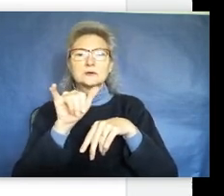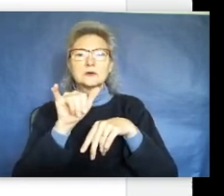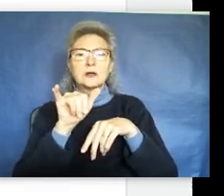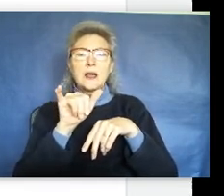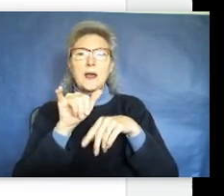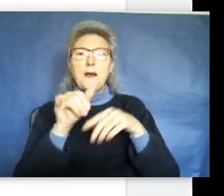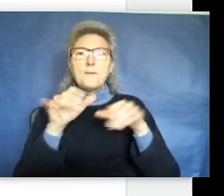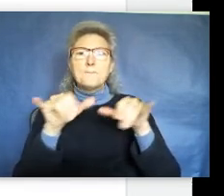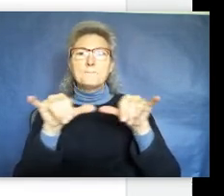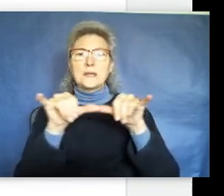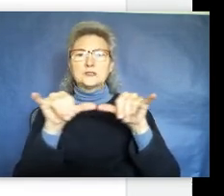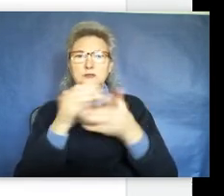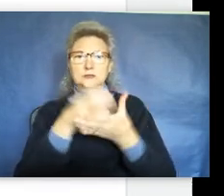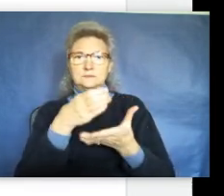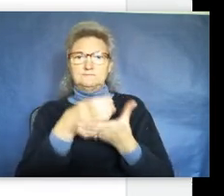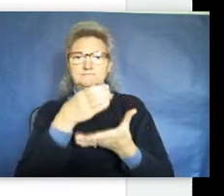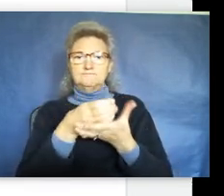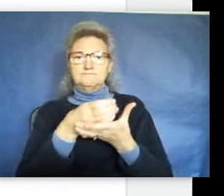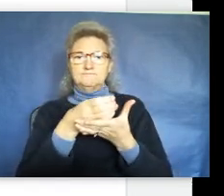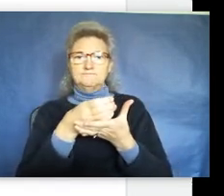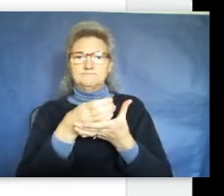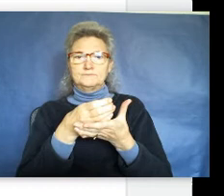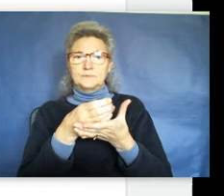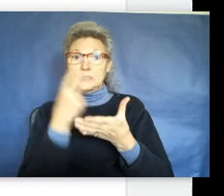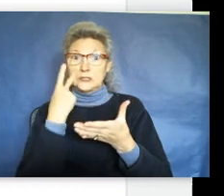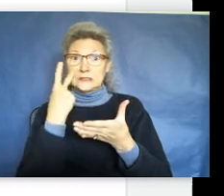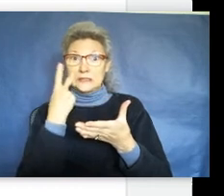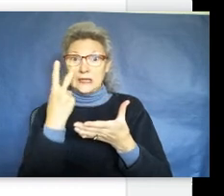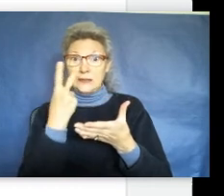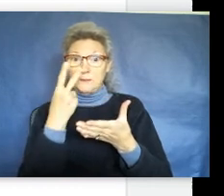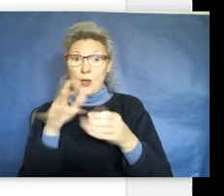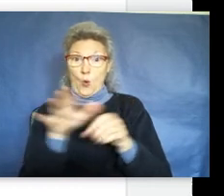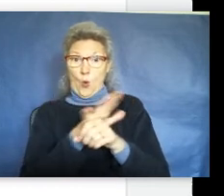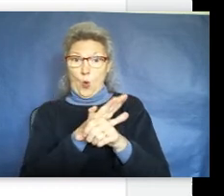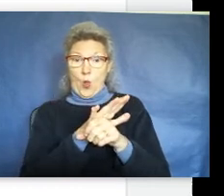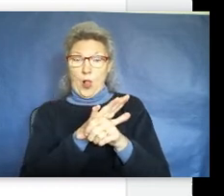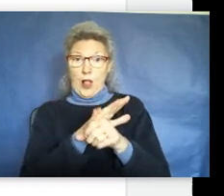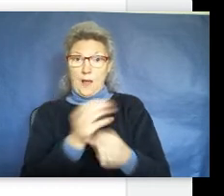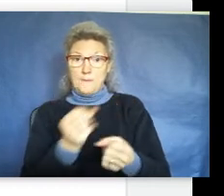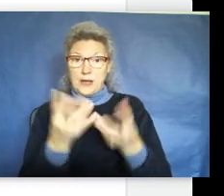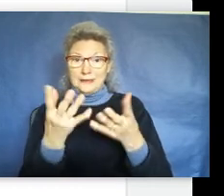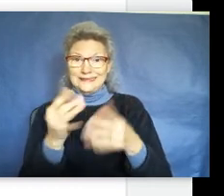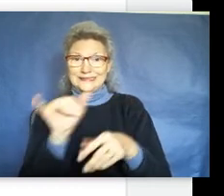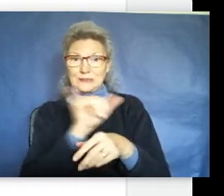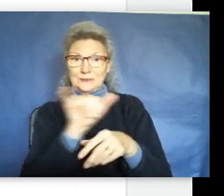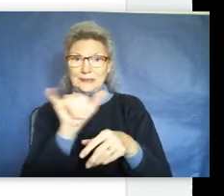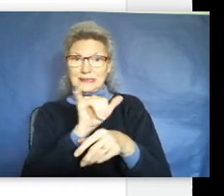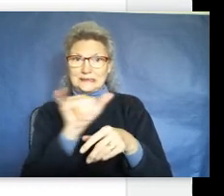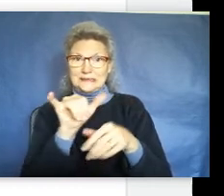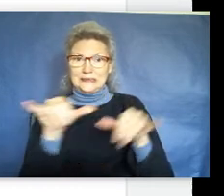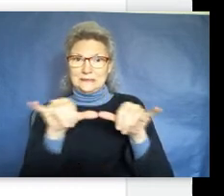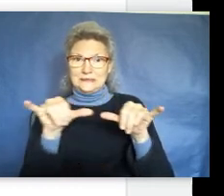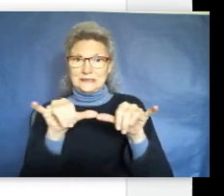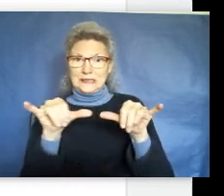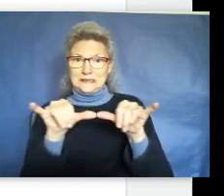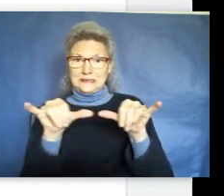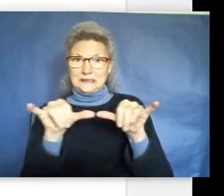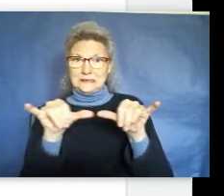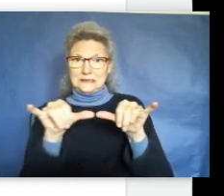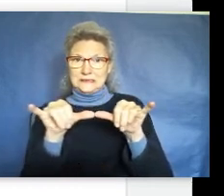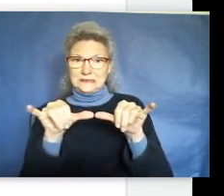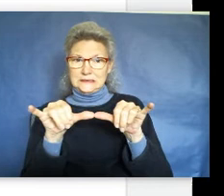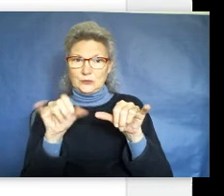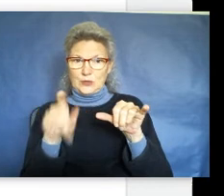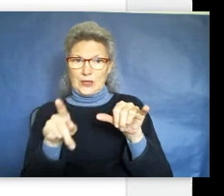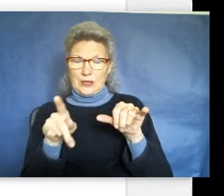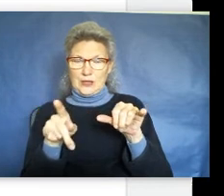another measuring cup. And as you can see, my whole amount is the same size.